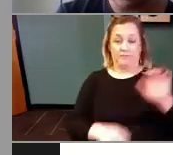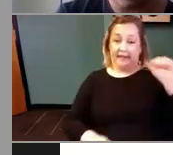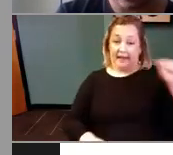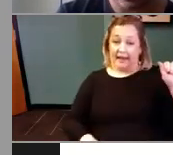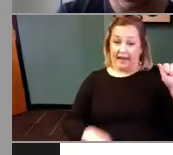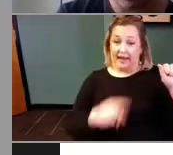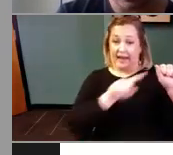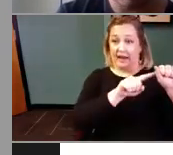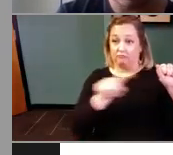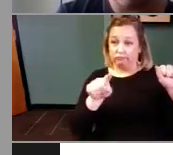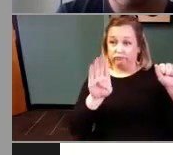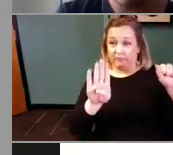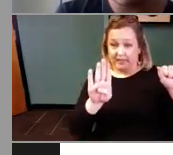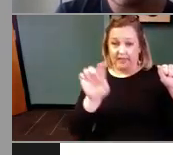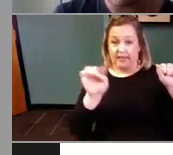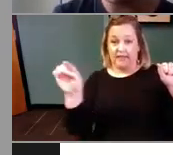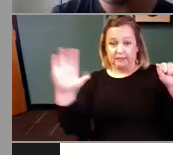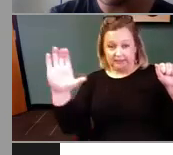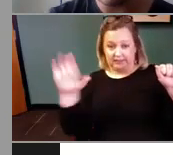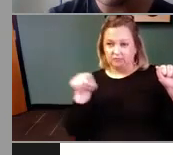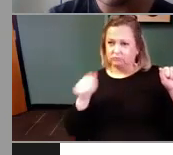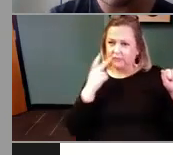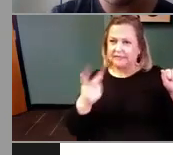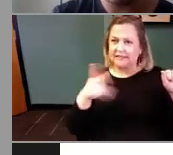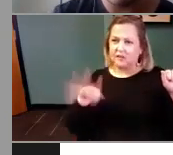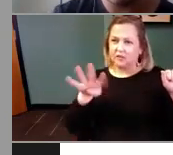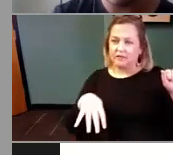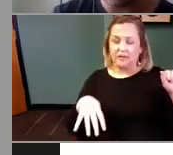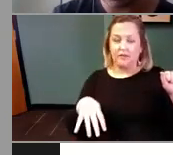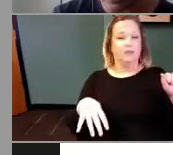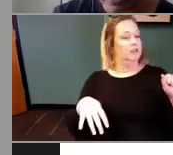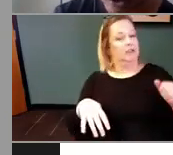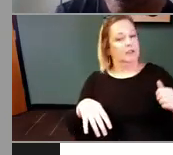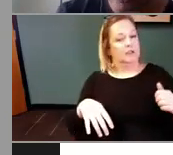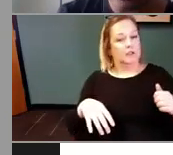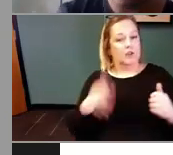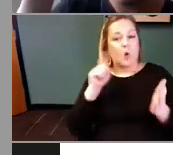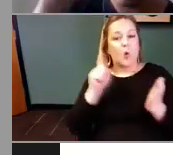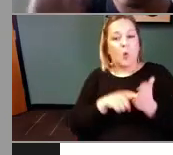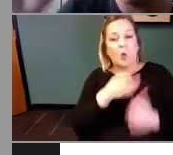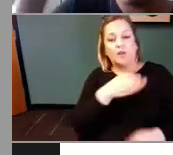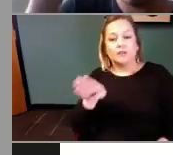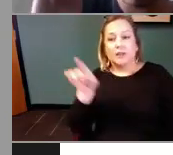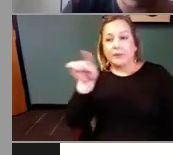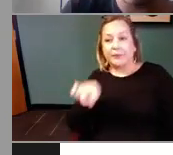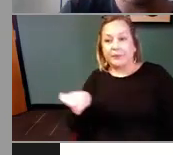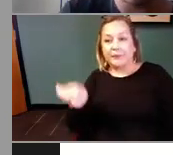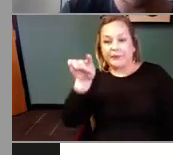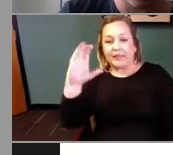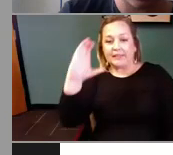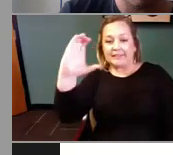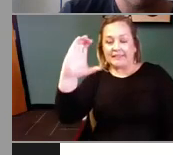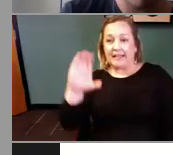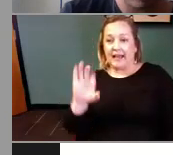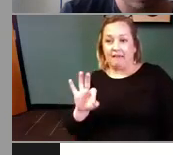and so on. You guys can see this particular graph. And now note this particular strongly connected component outlined